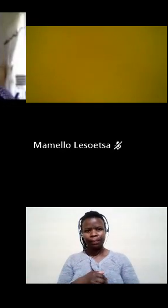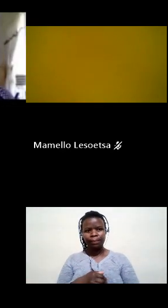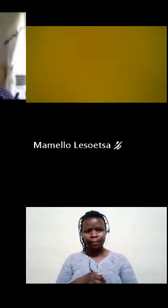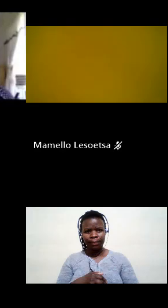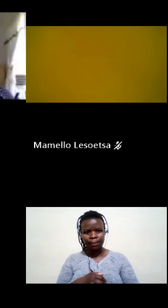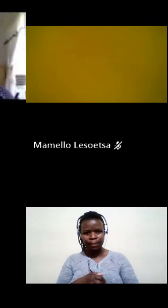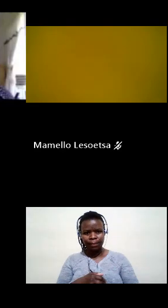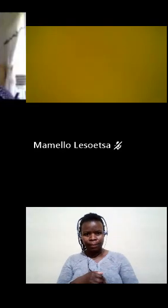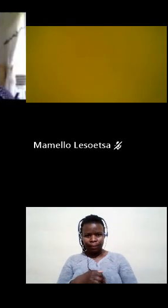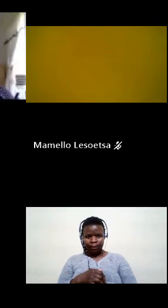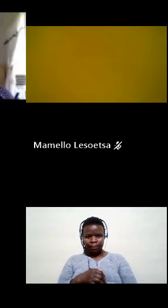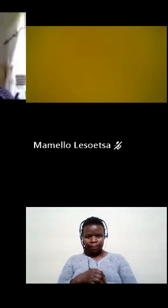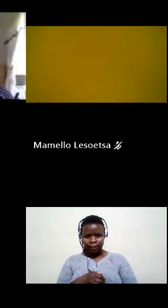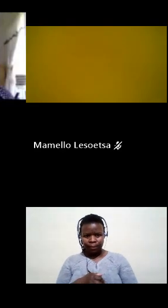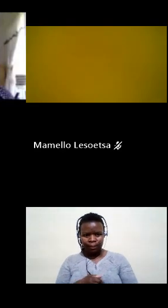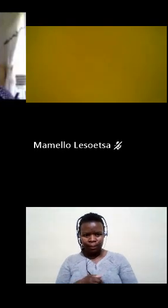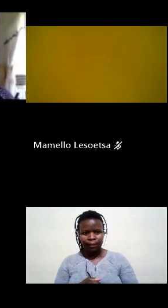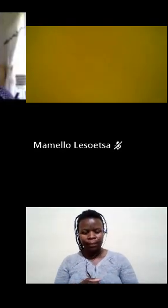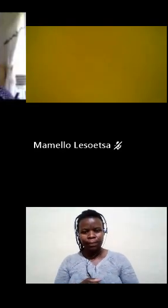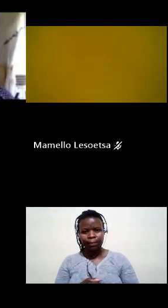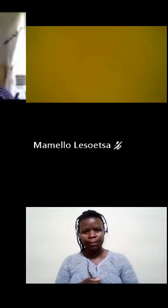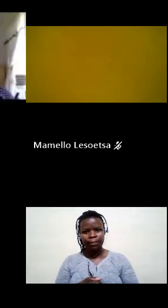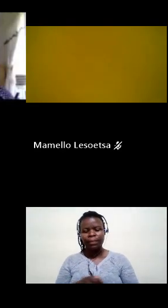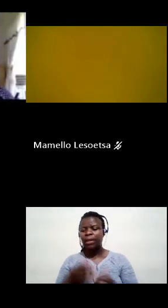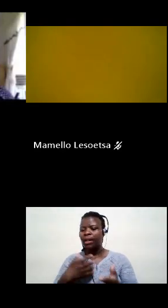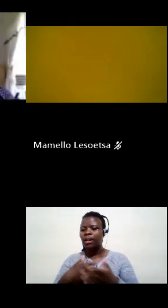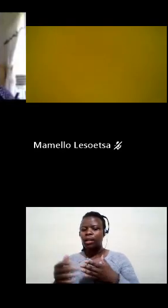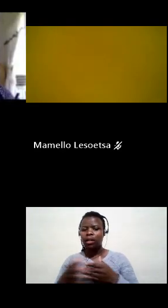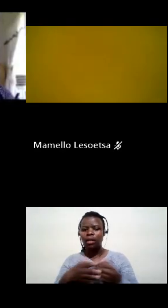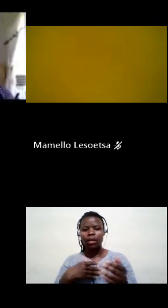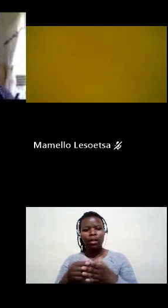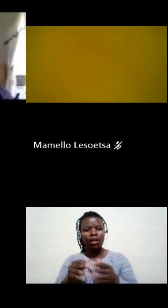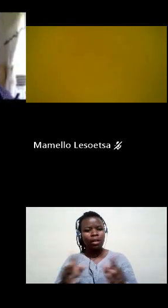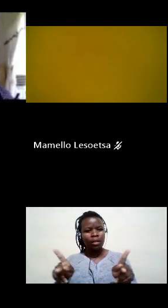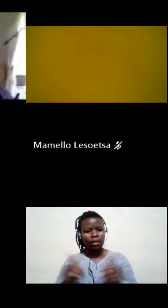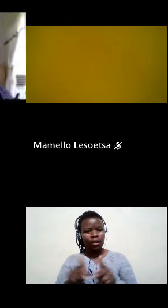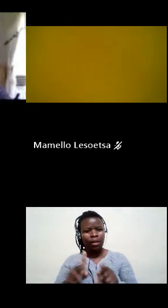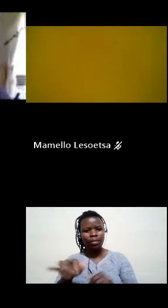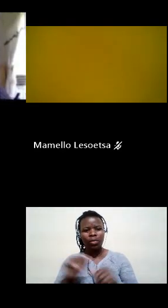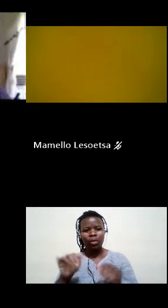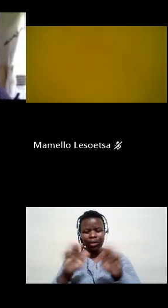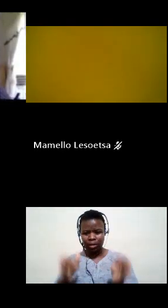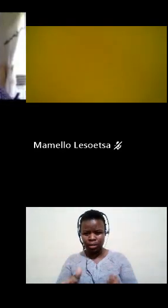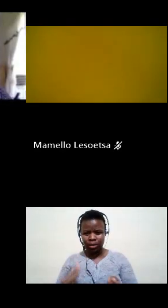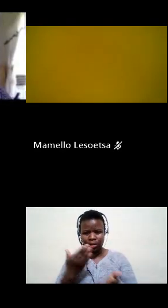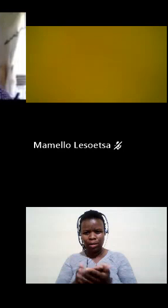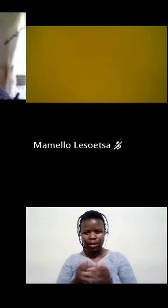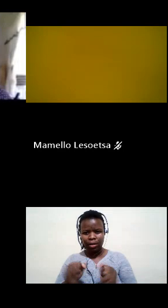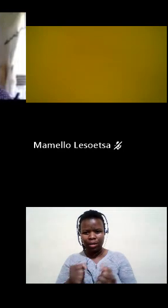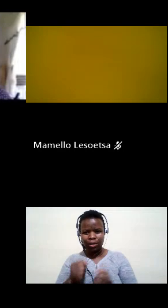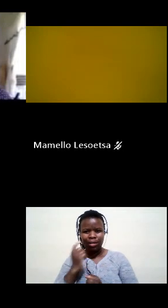footstool, any type of desk that I could find, just to make it a little bit easier. Thanks, Chantal. We could go to the next